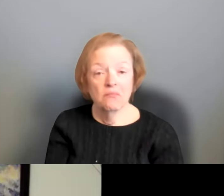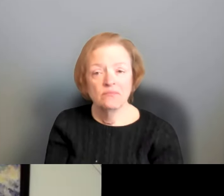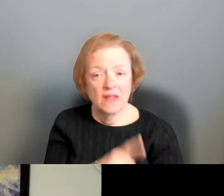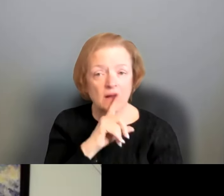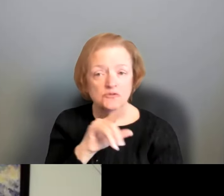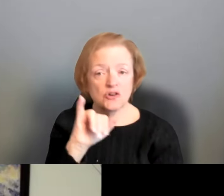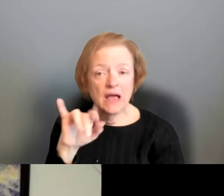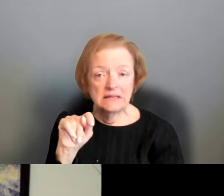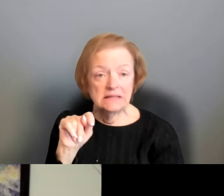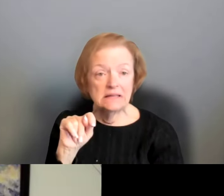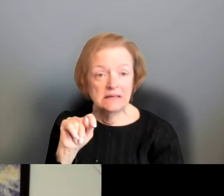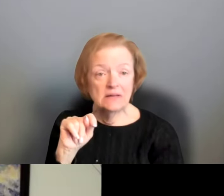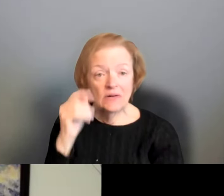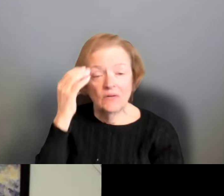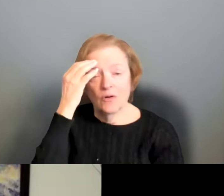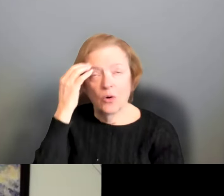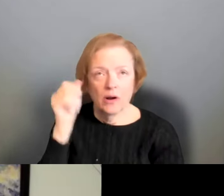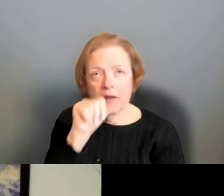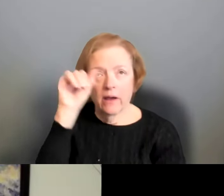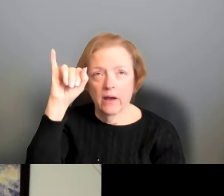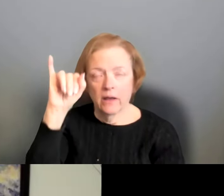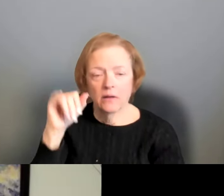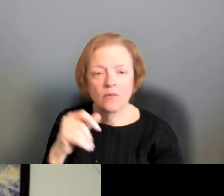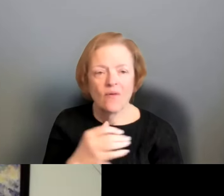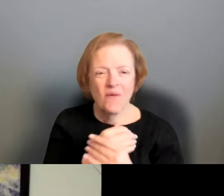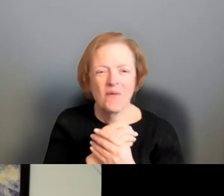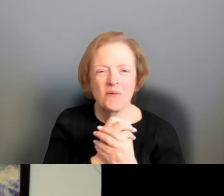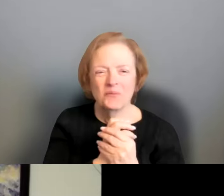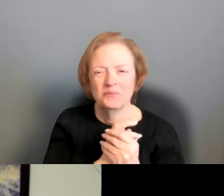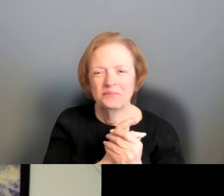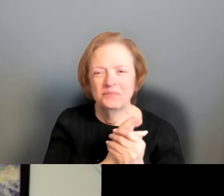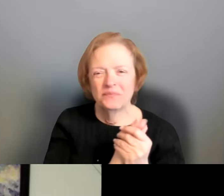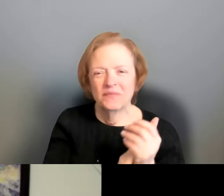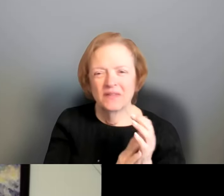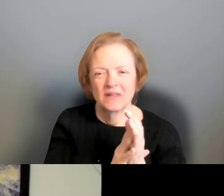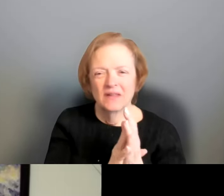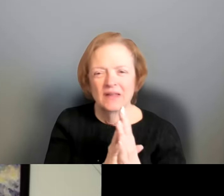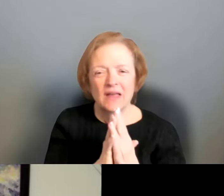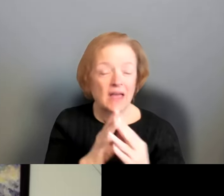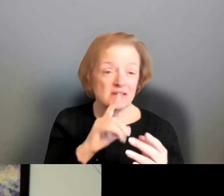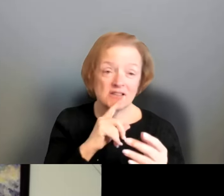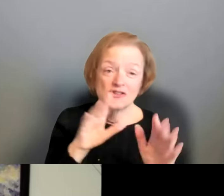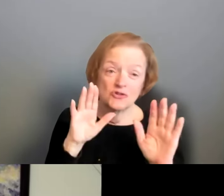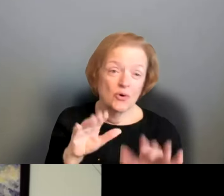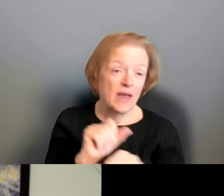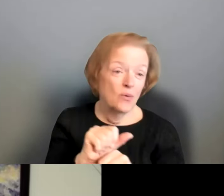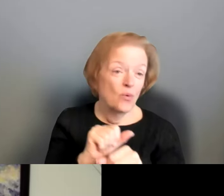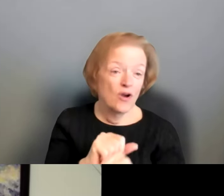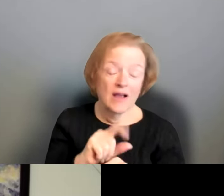or AI. Anyway, we're running out of time, but this is great work. I really appreciate hearing about